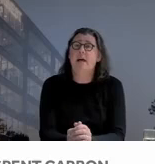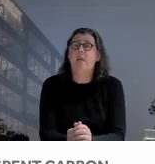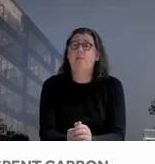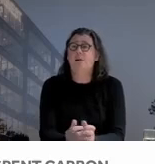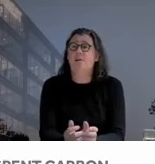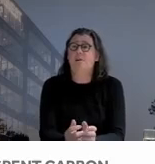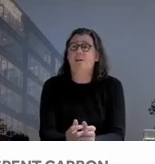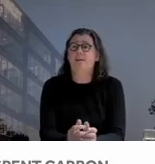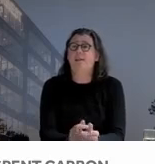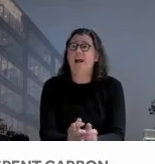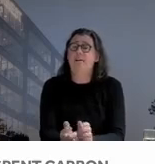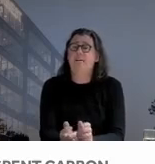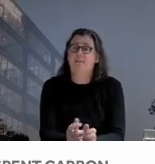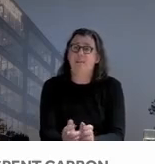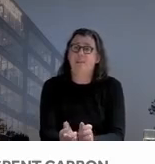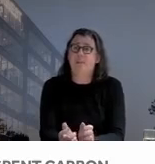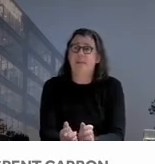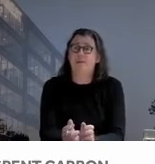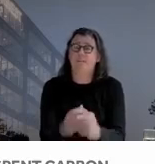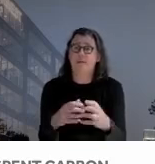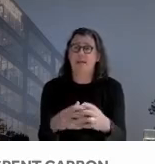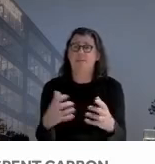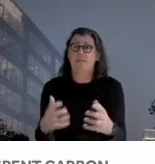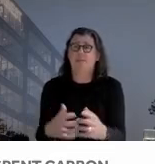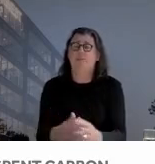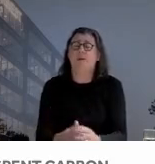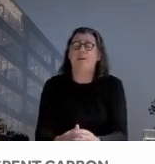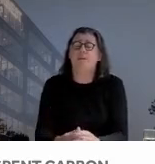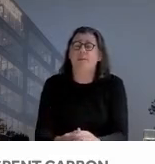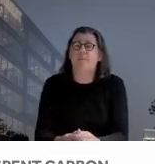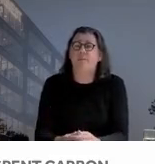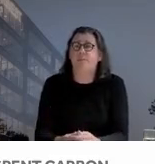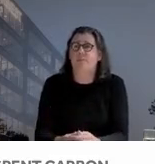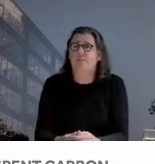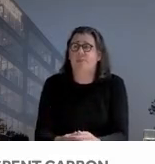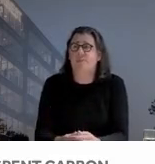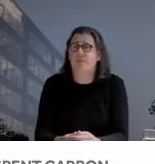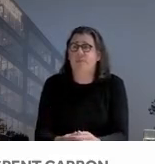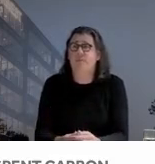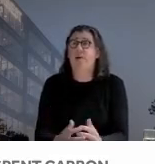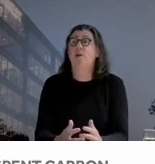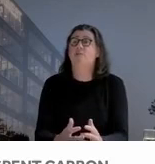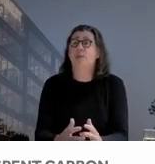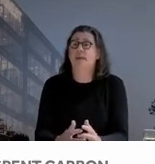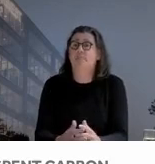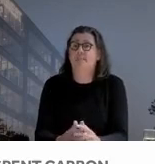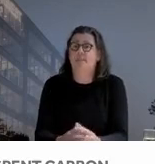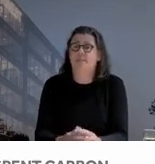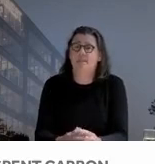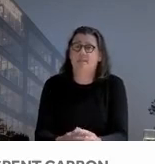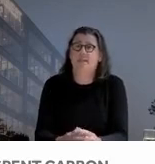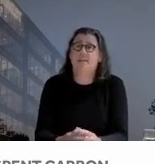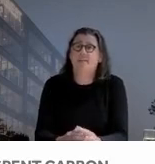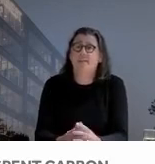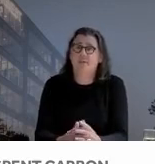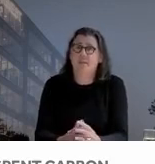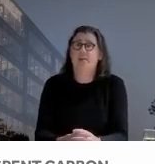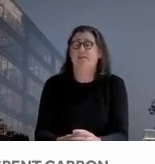concrete, and we honored it in the narrative of the building. So it became this kind of unique positioning for the building because we kept the